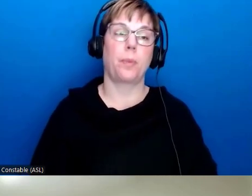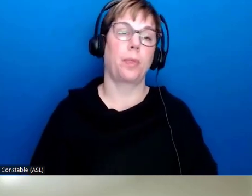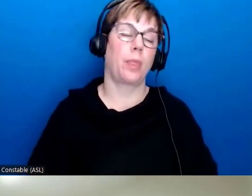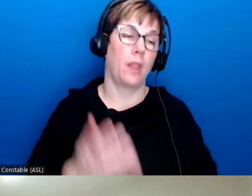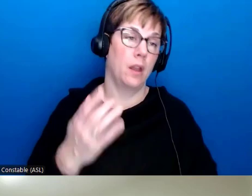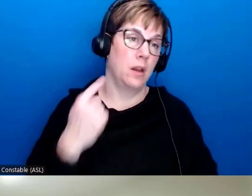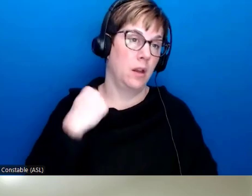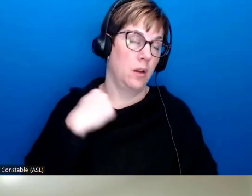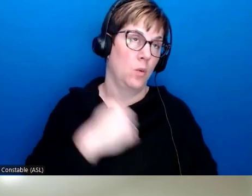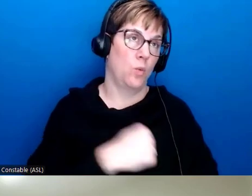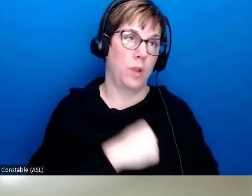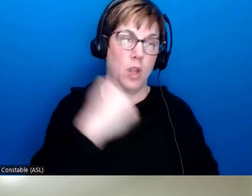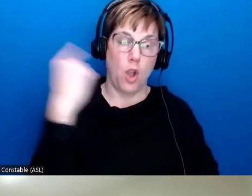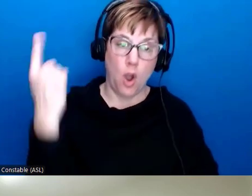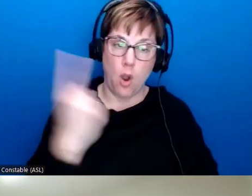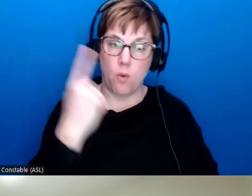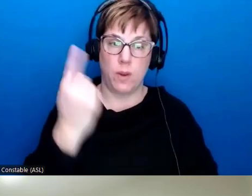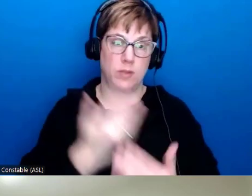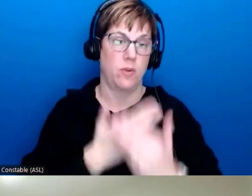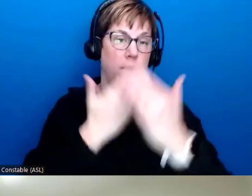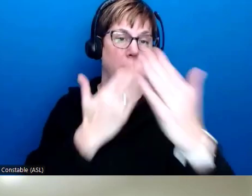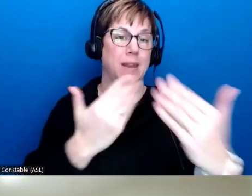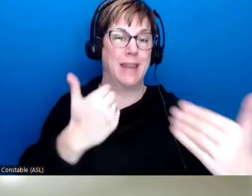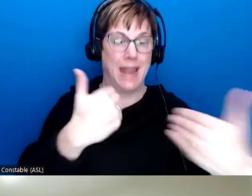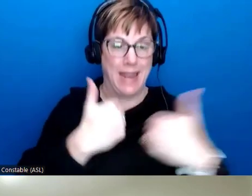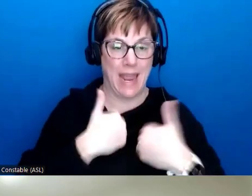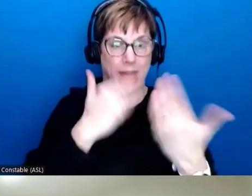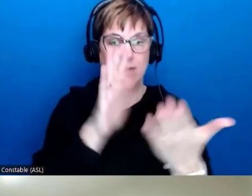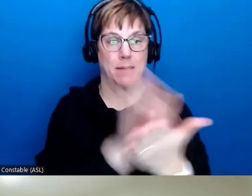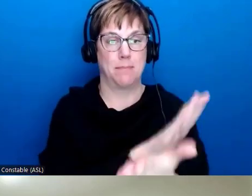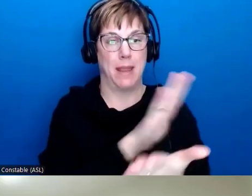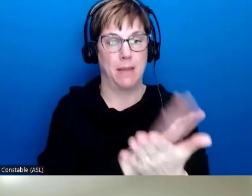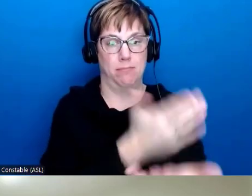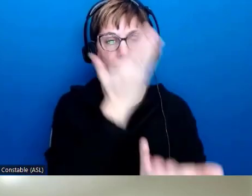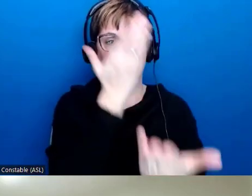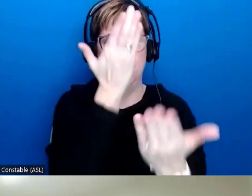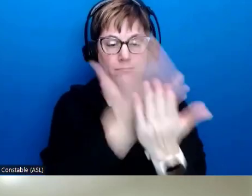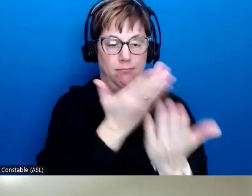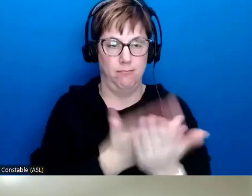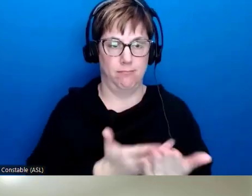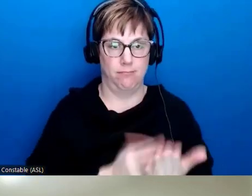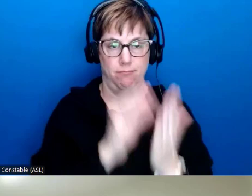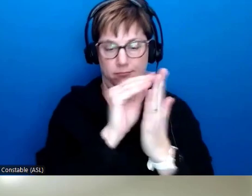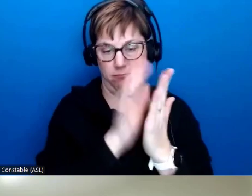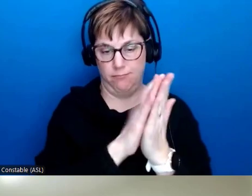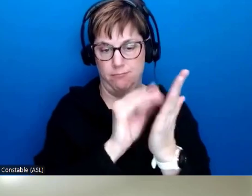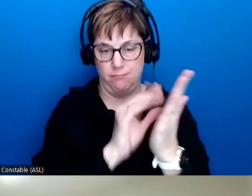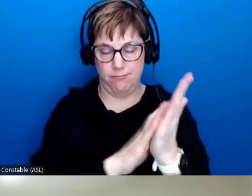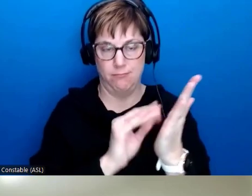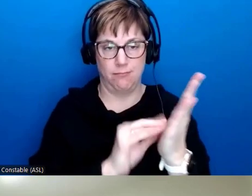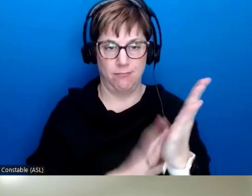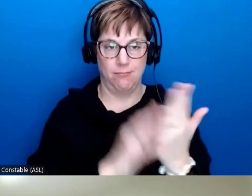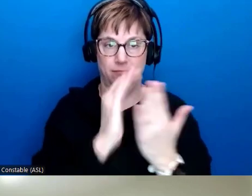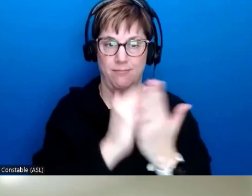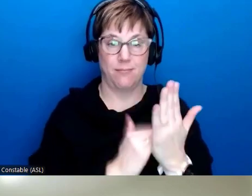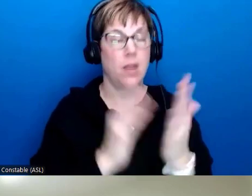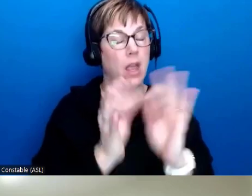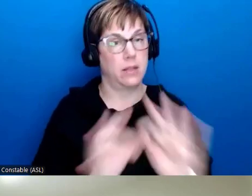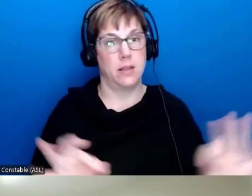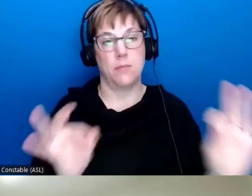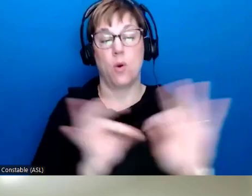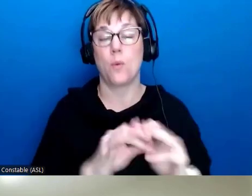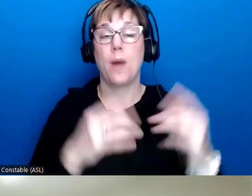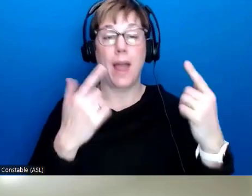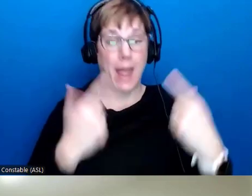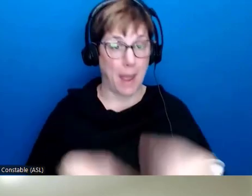we always recommend maintaining a paper trail. We always recommend having a record, and it's really important because what happens is time goes